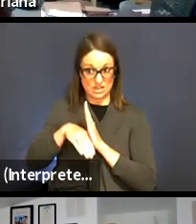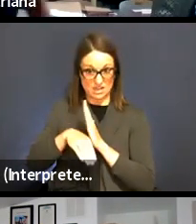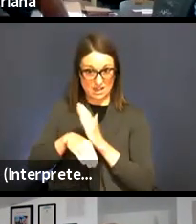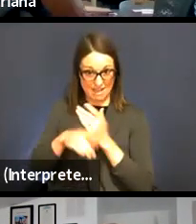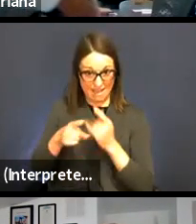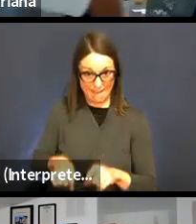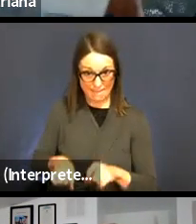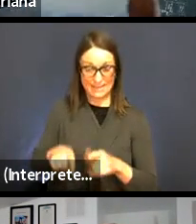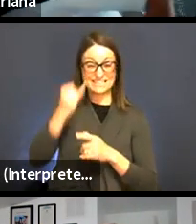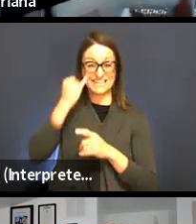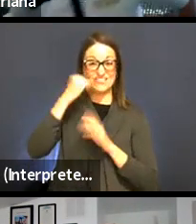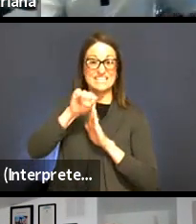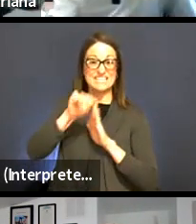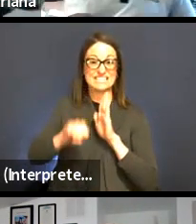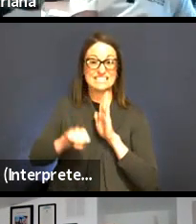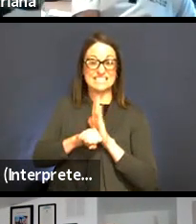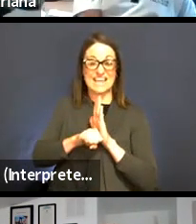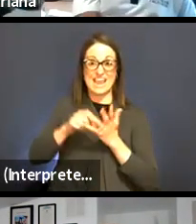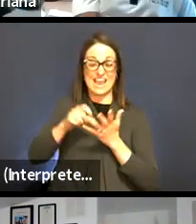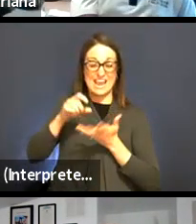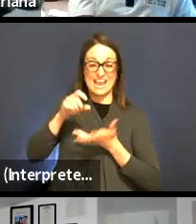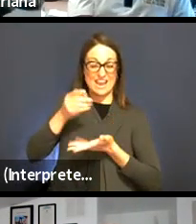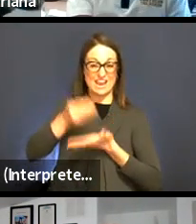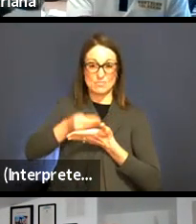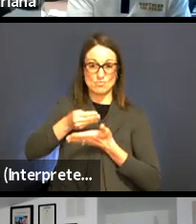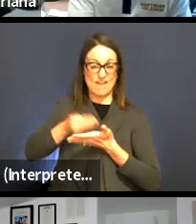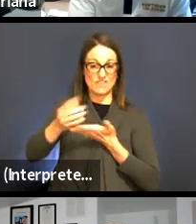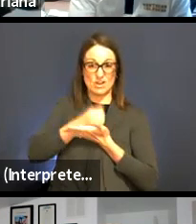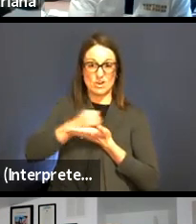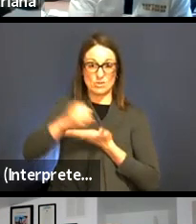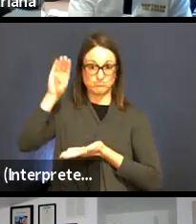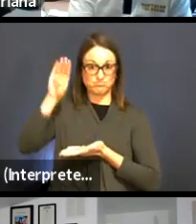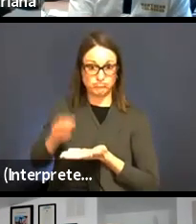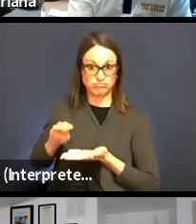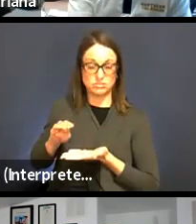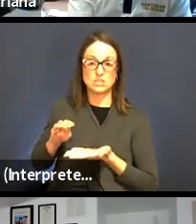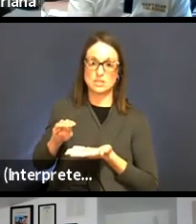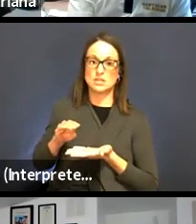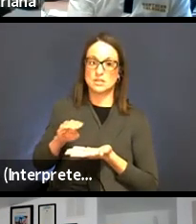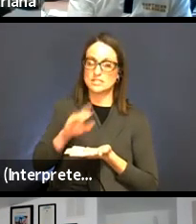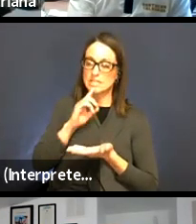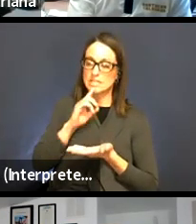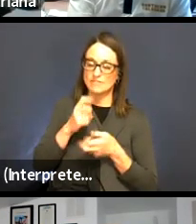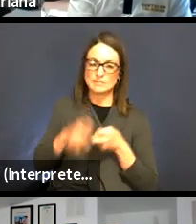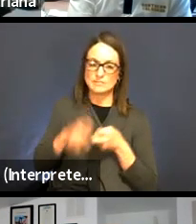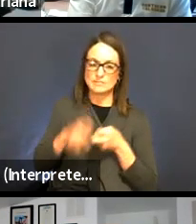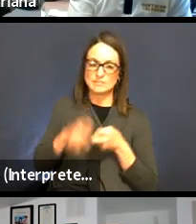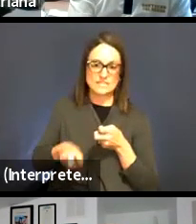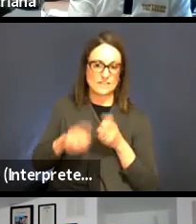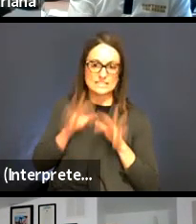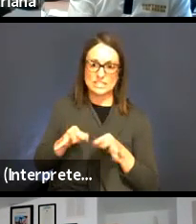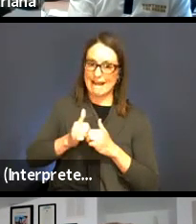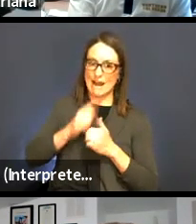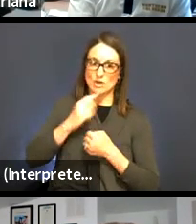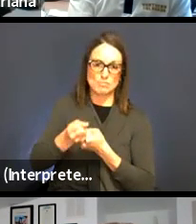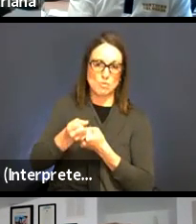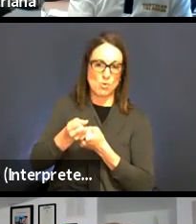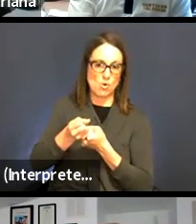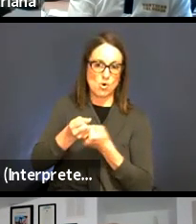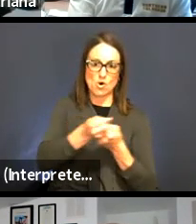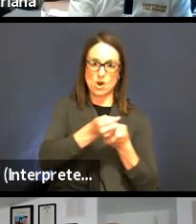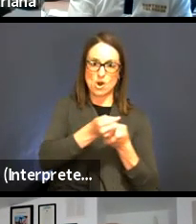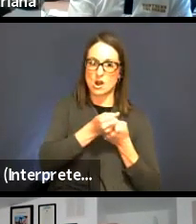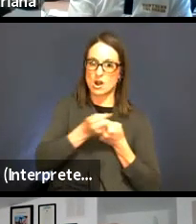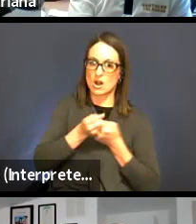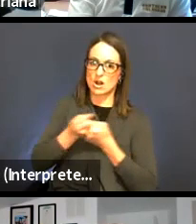slow to rebound on state revenues, there's going to be some really tough decisions on how we're going to support the academic